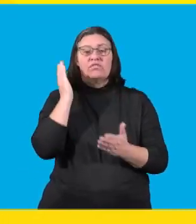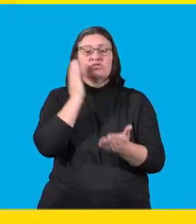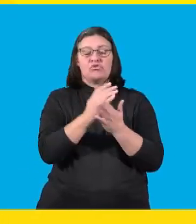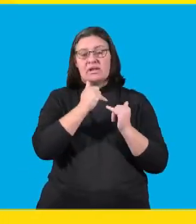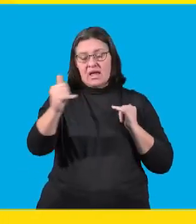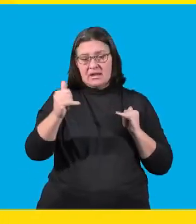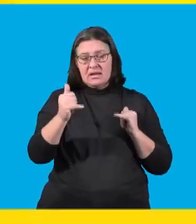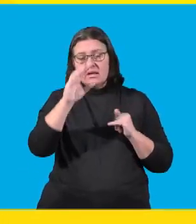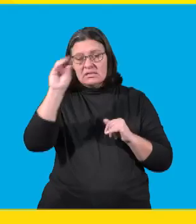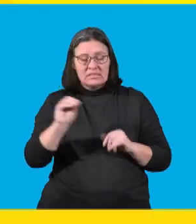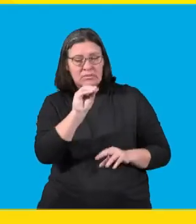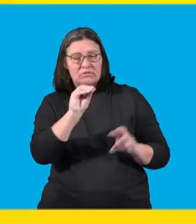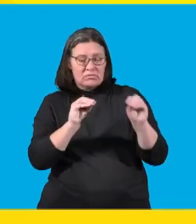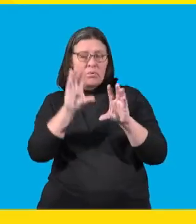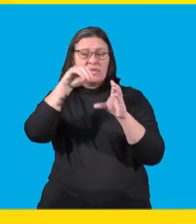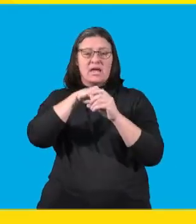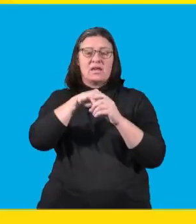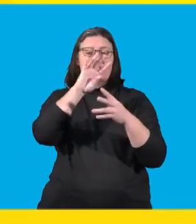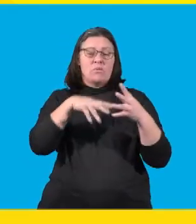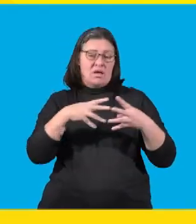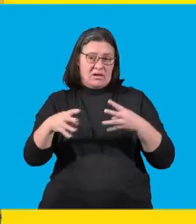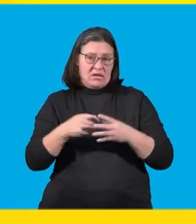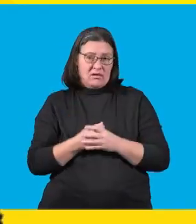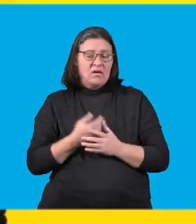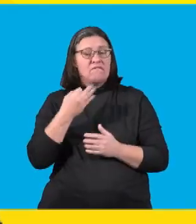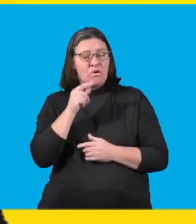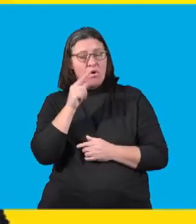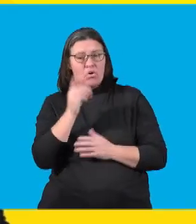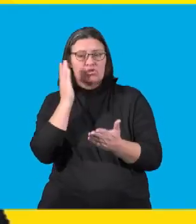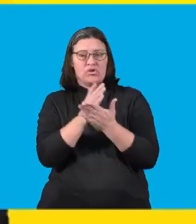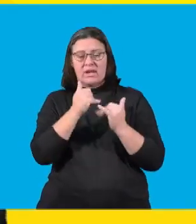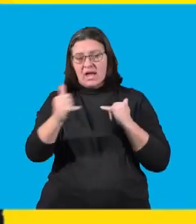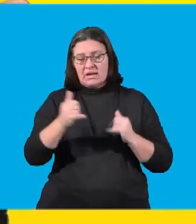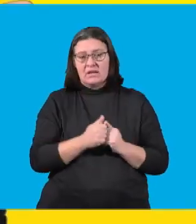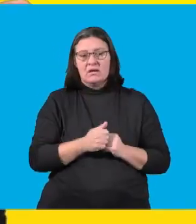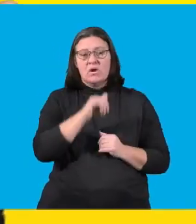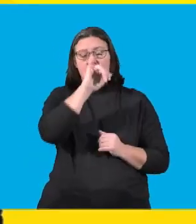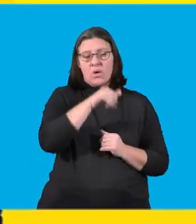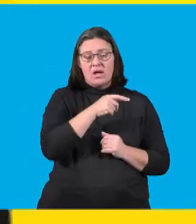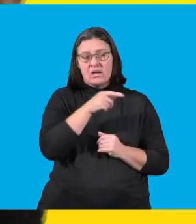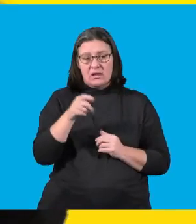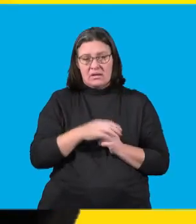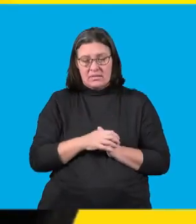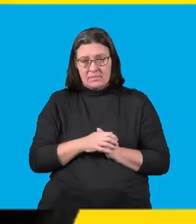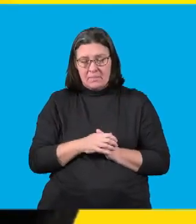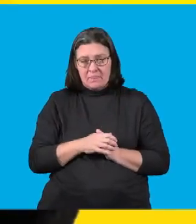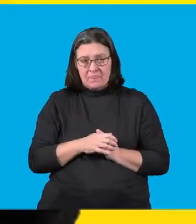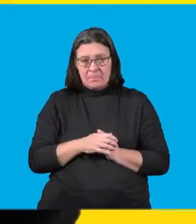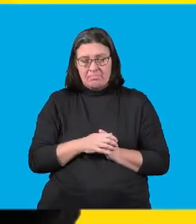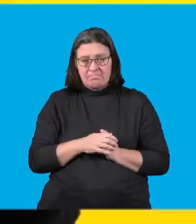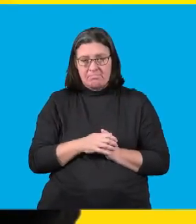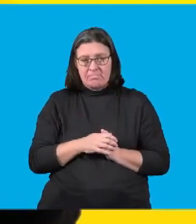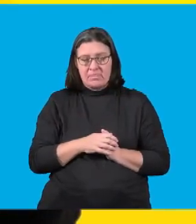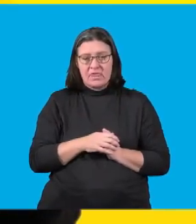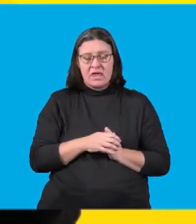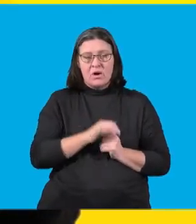the straight line by substituting into the formula for the equation of the straight line. That's y minus y1 into m times x minus